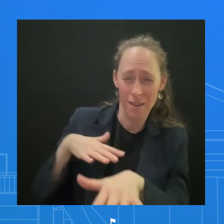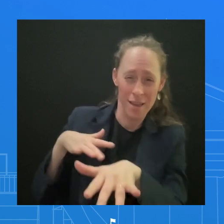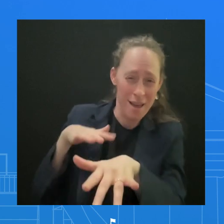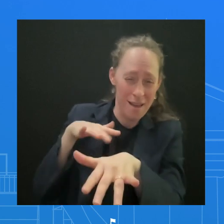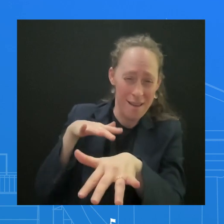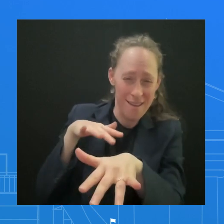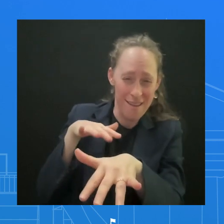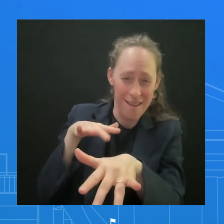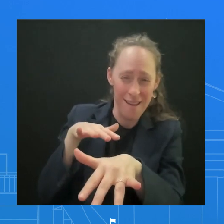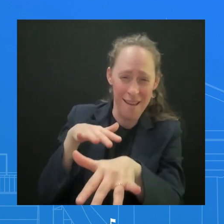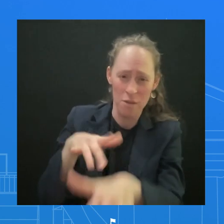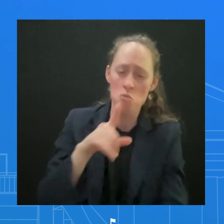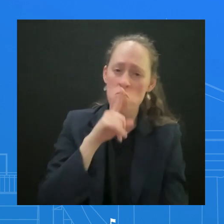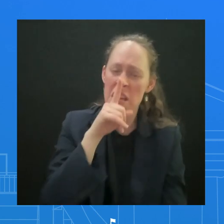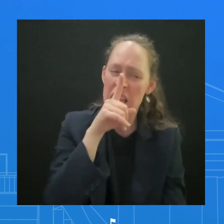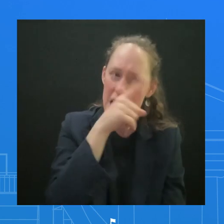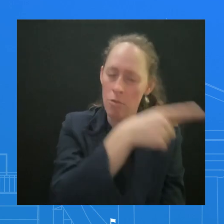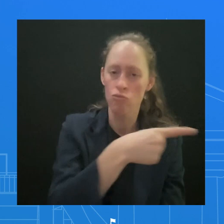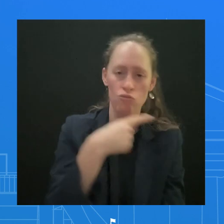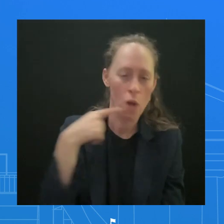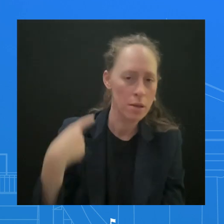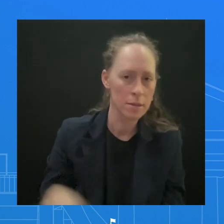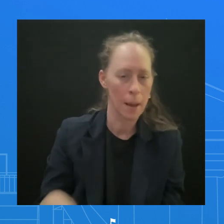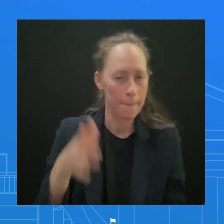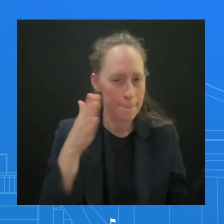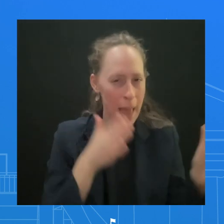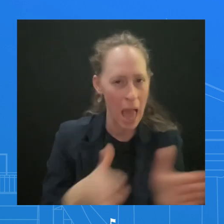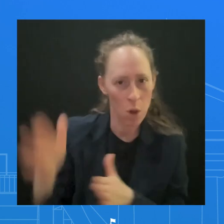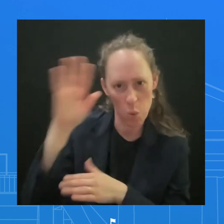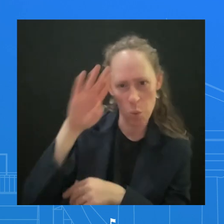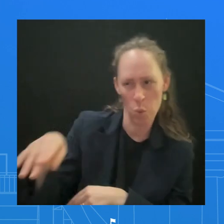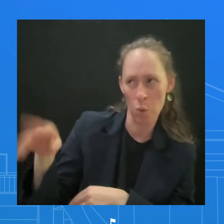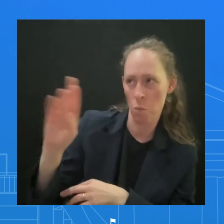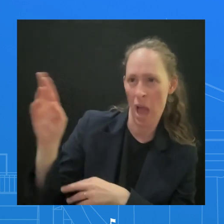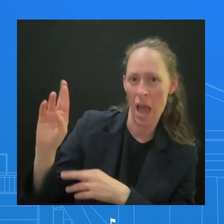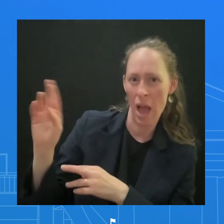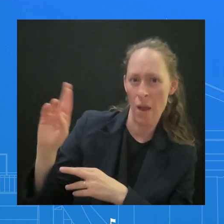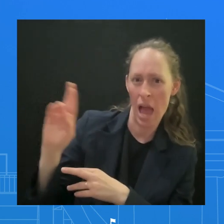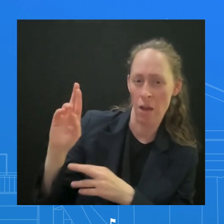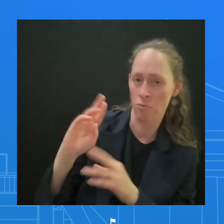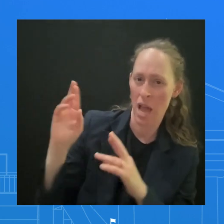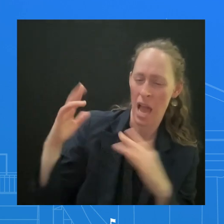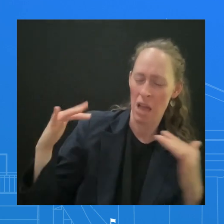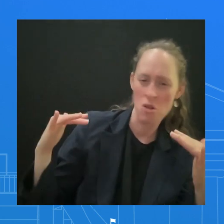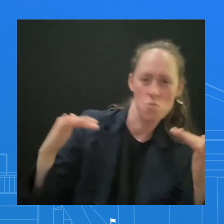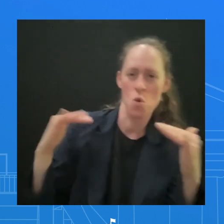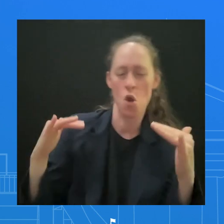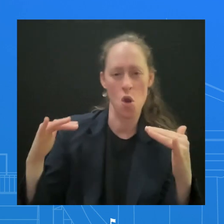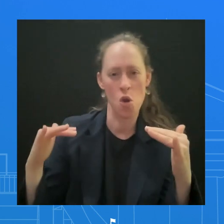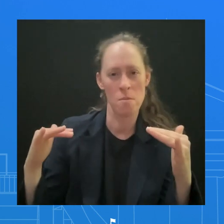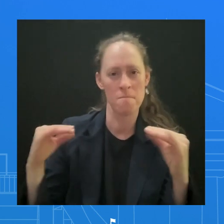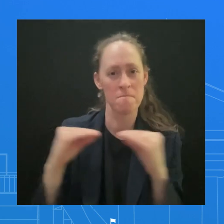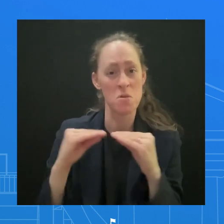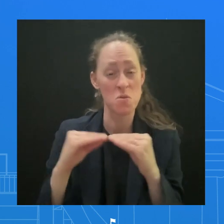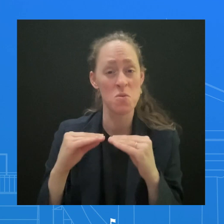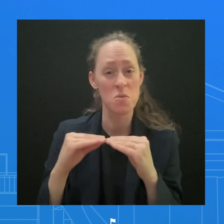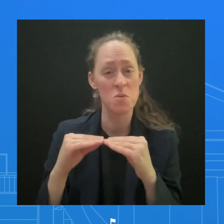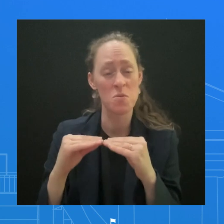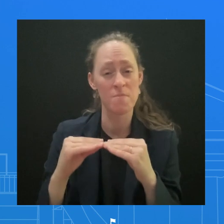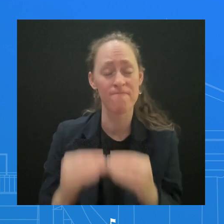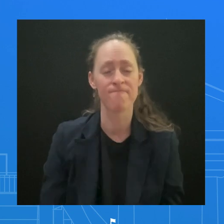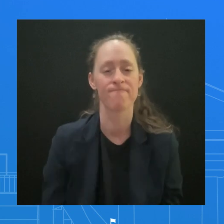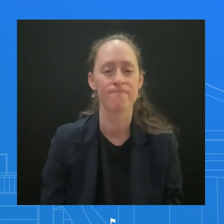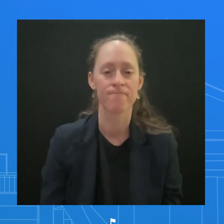for defense, and defense is a strong form of war. And you know, the Ukrainians are fighting through